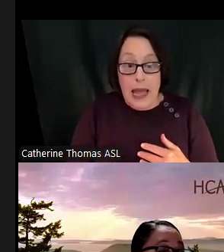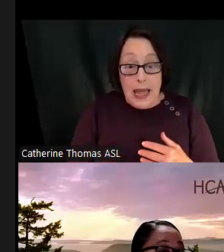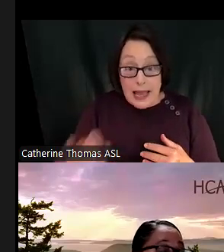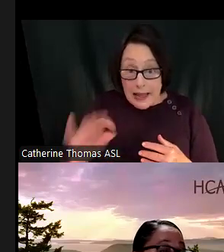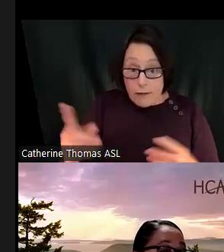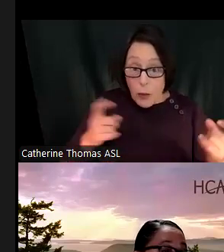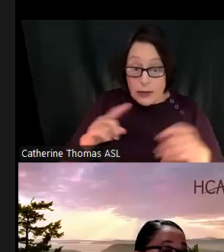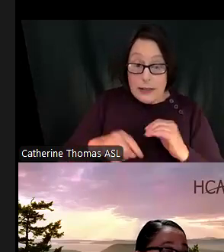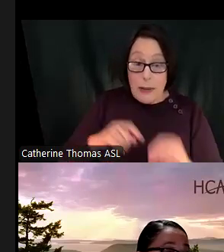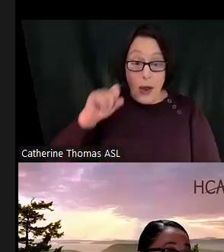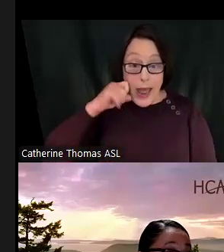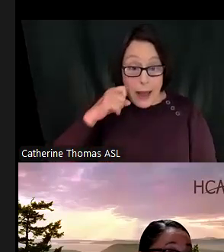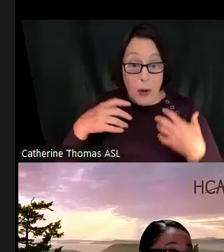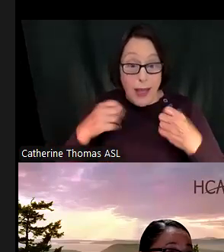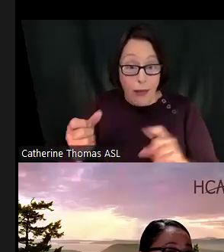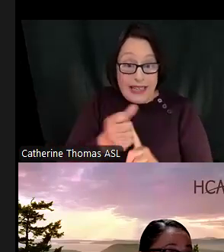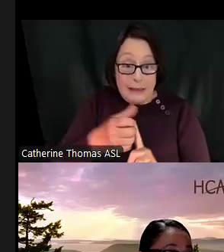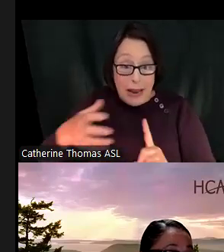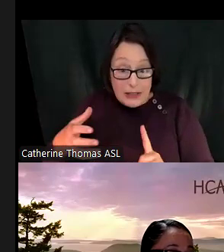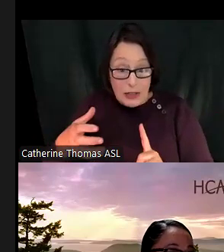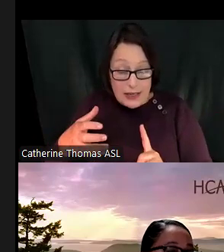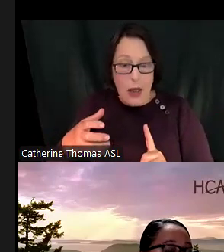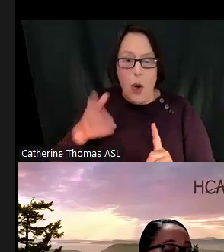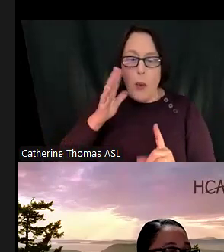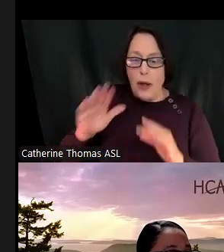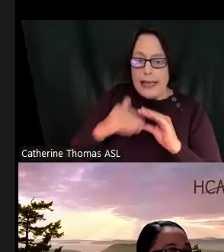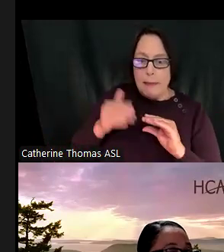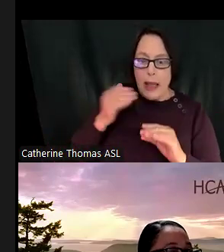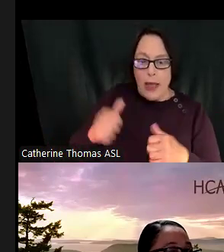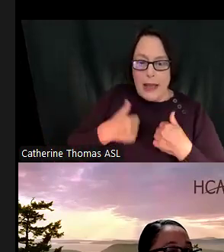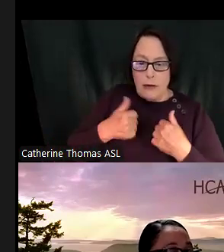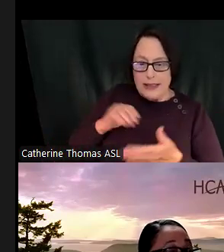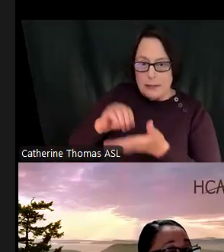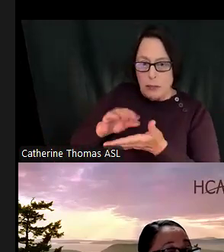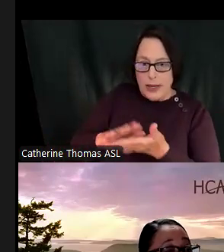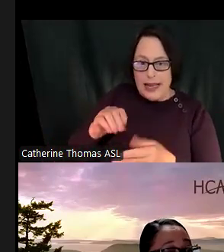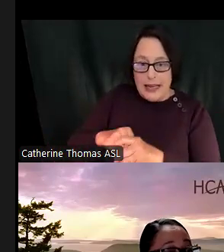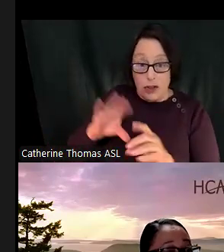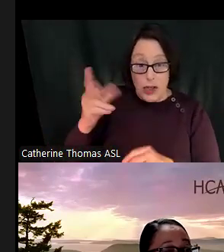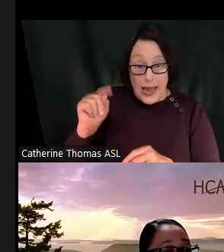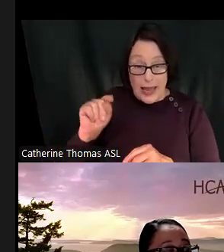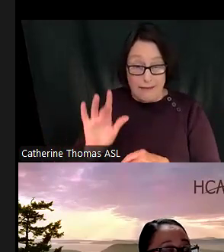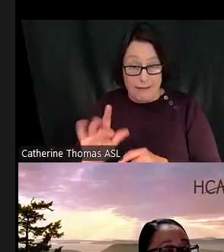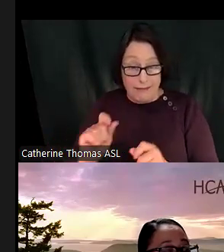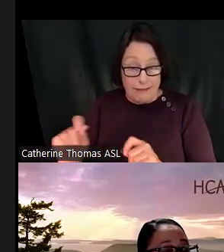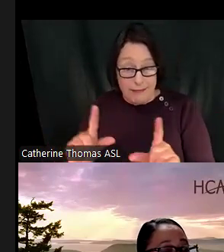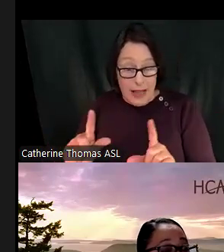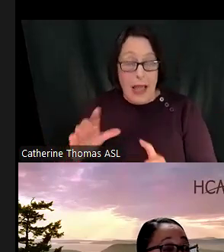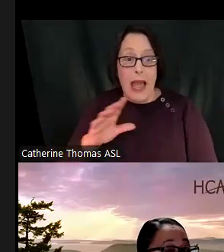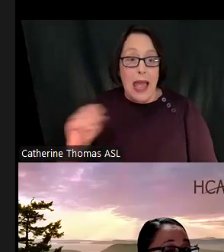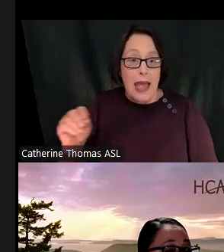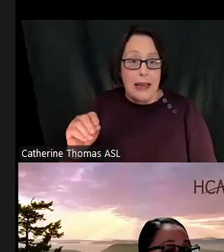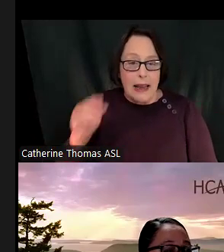will put the email address in the chat, and also some very informative